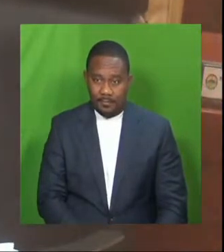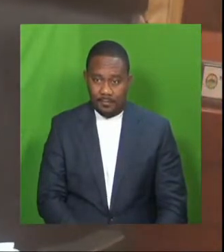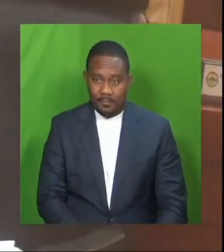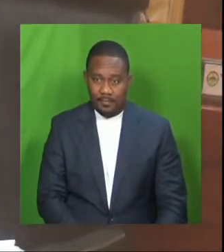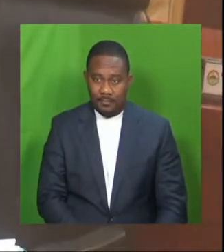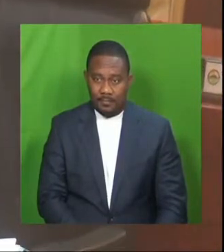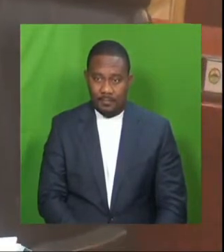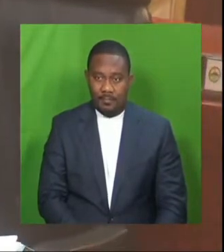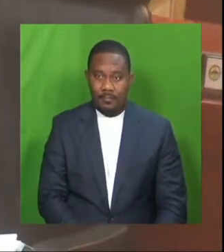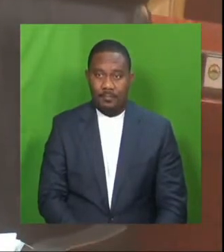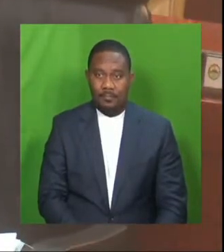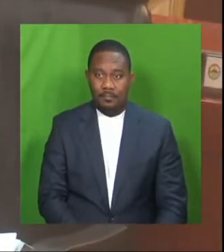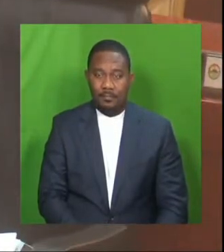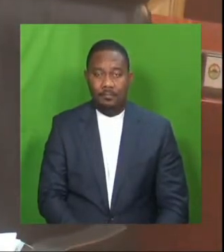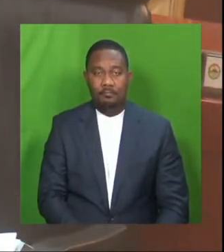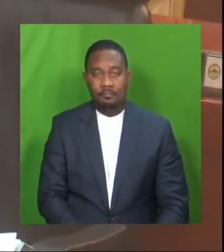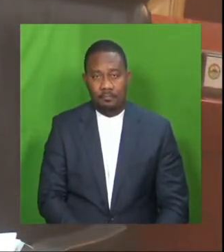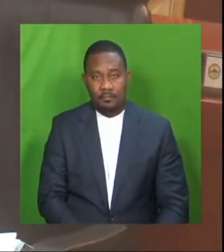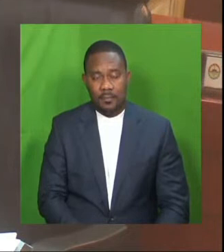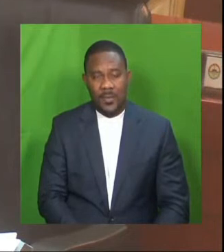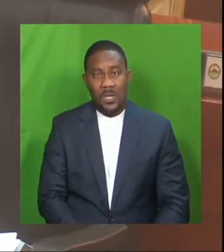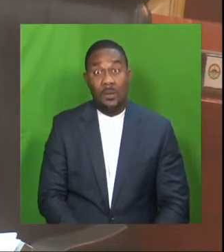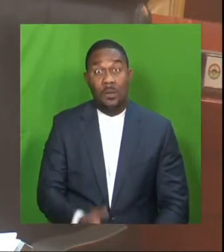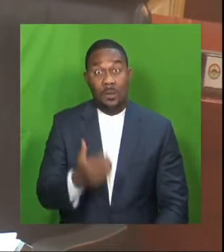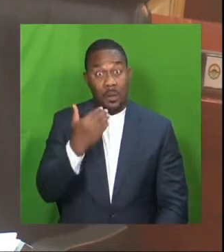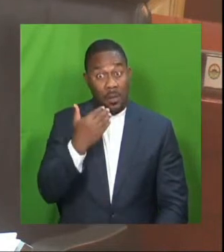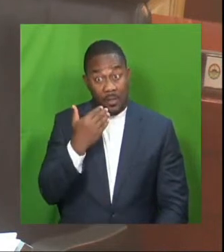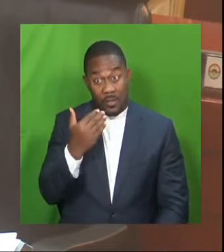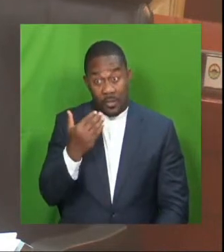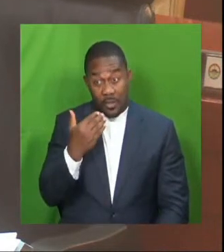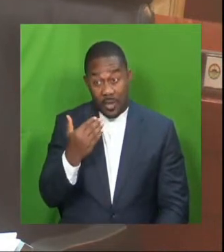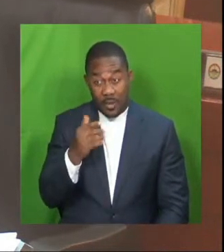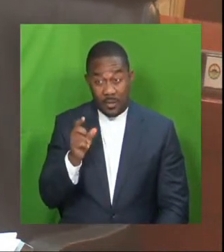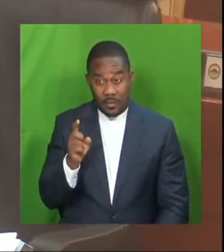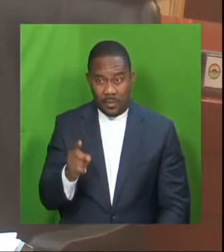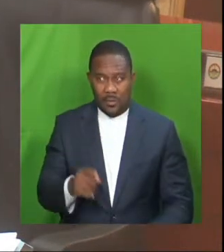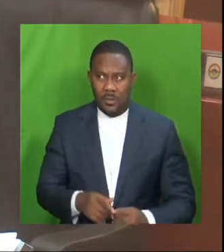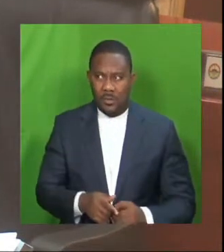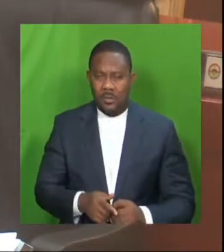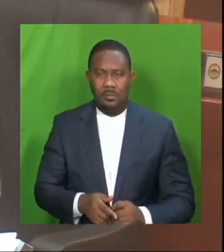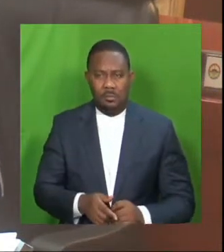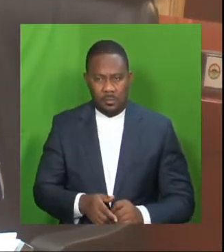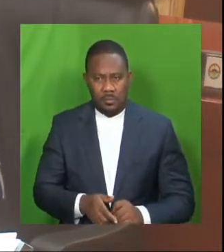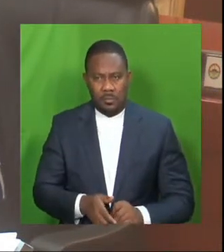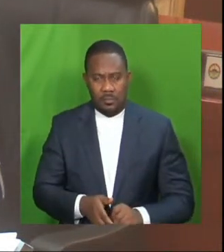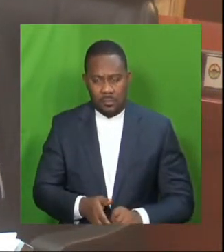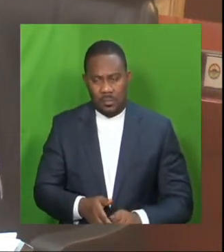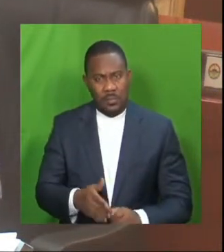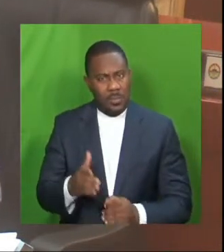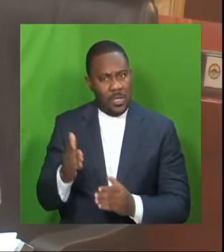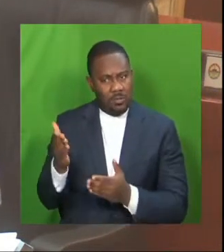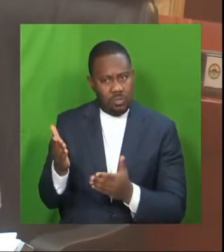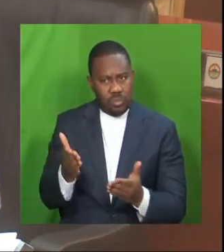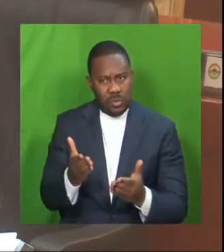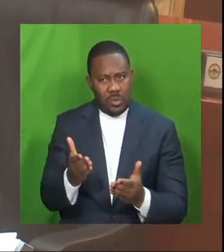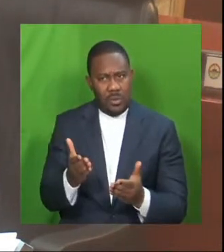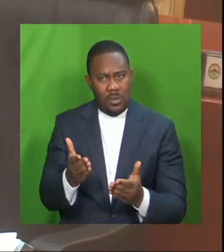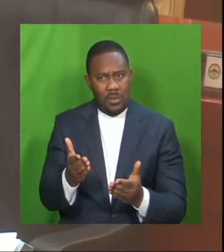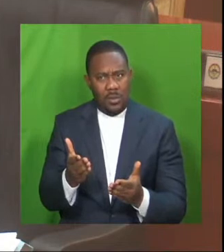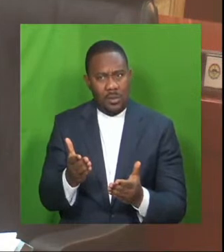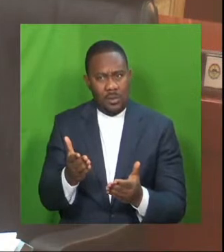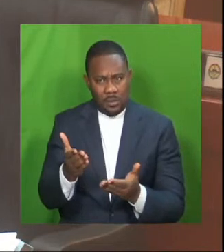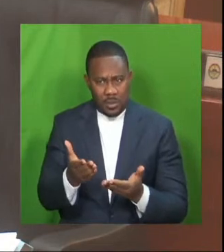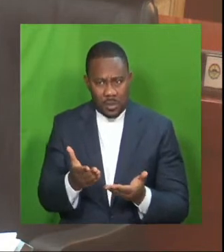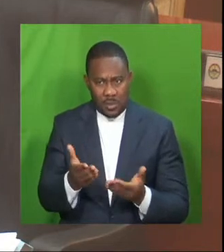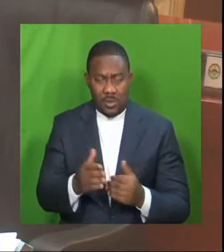should express appreciation to you for the guidance that you have offered, because in